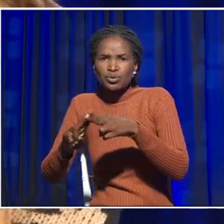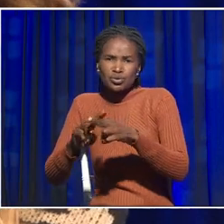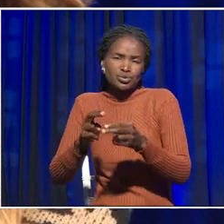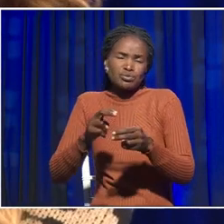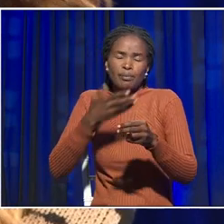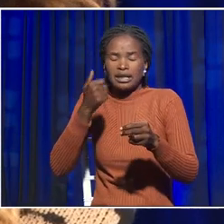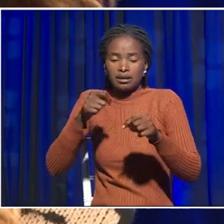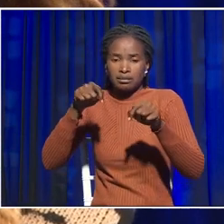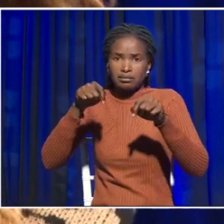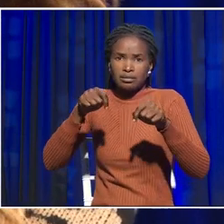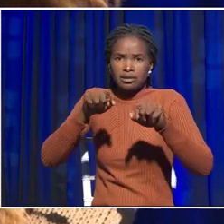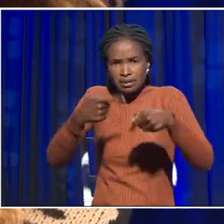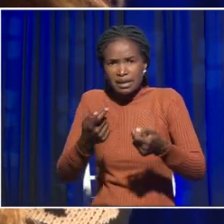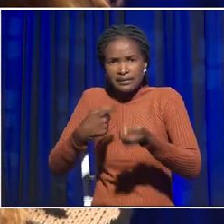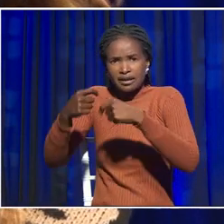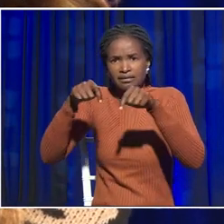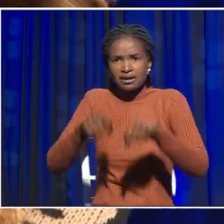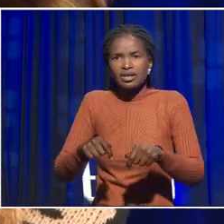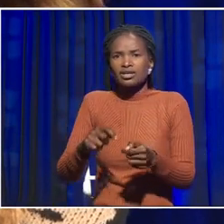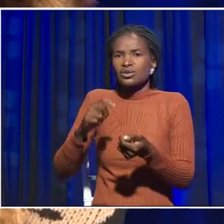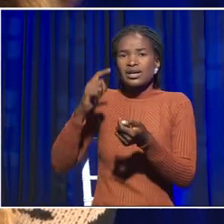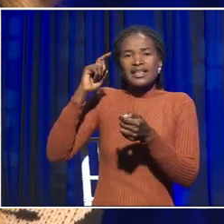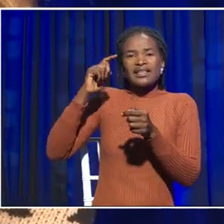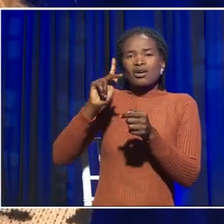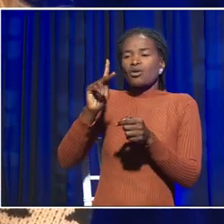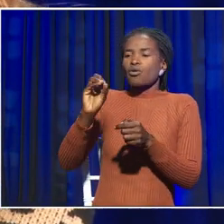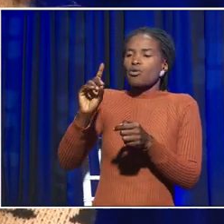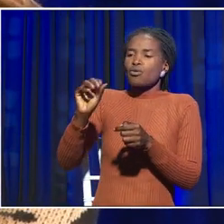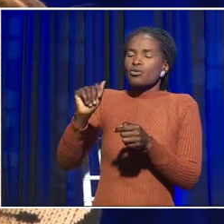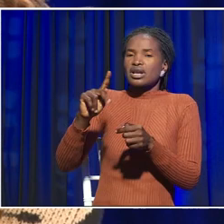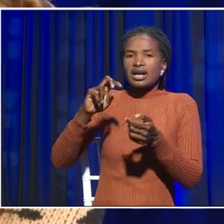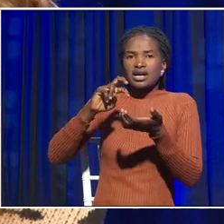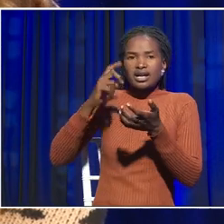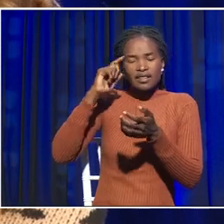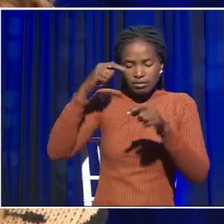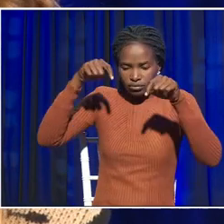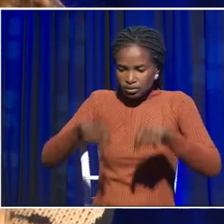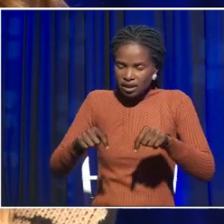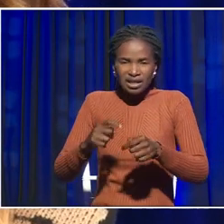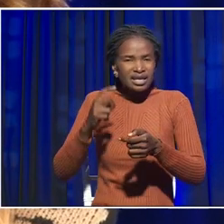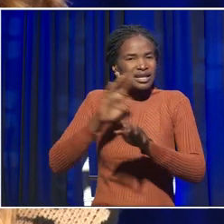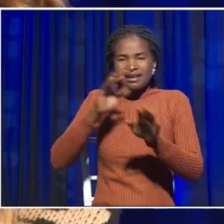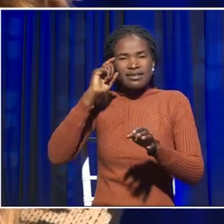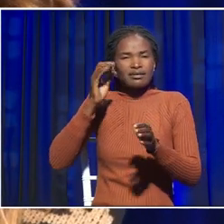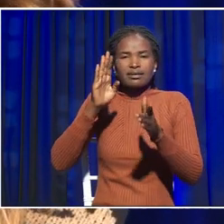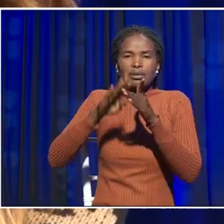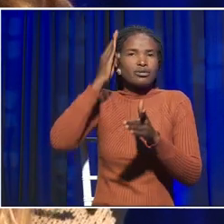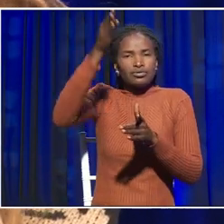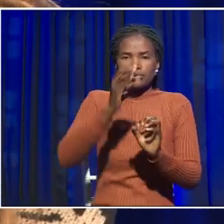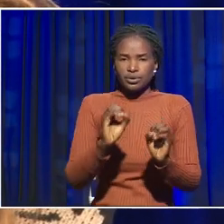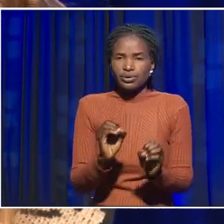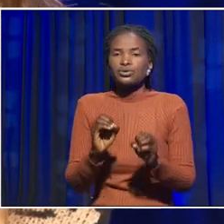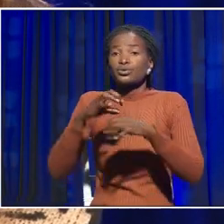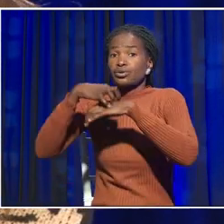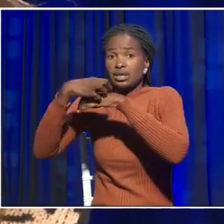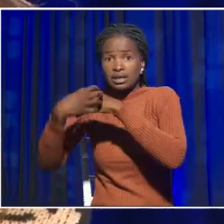So they thought today as opposed to thinking of the future. Mm-hmm. Therefore, they lost that and they actually sold